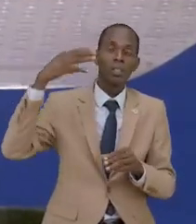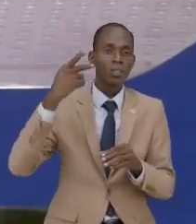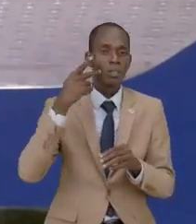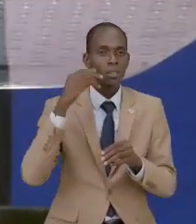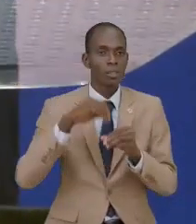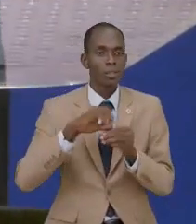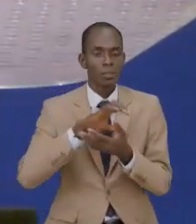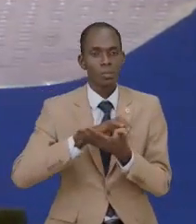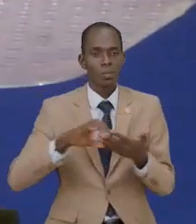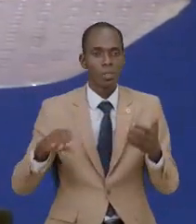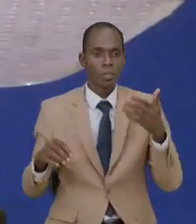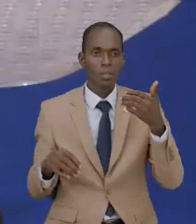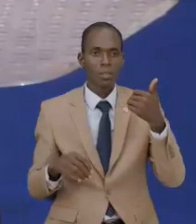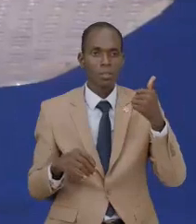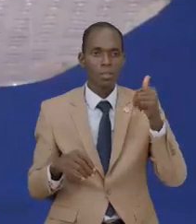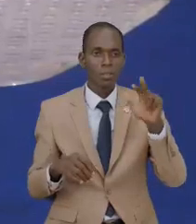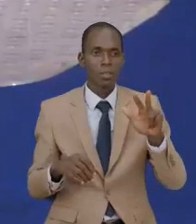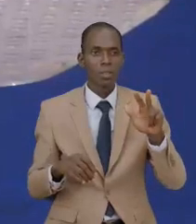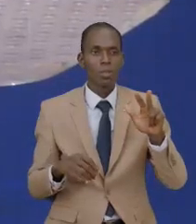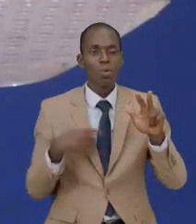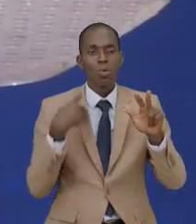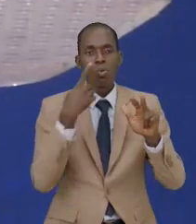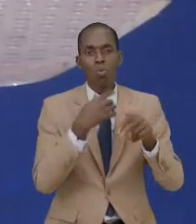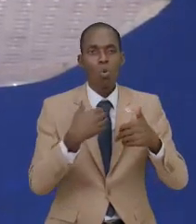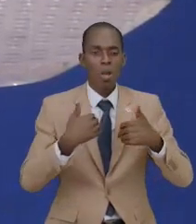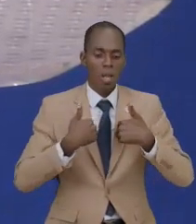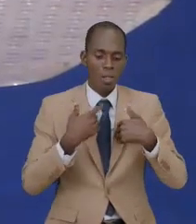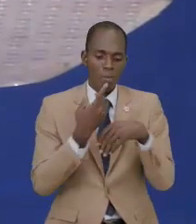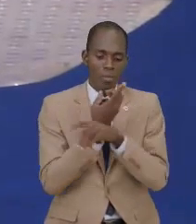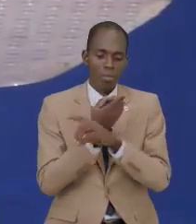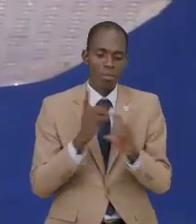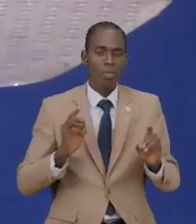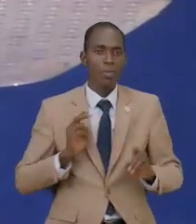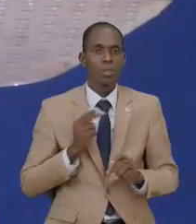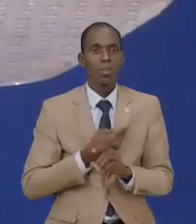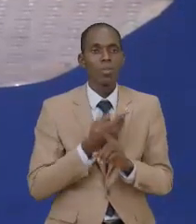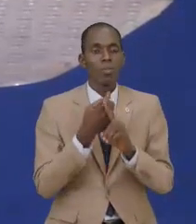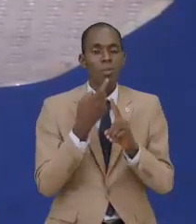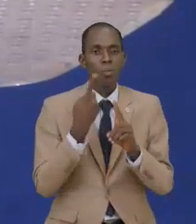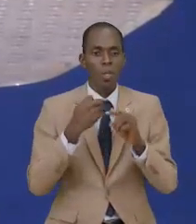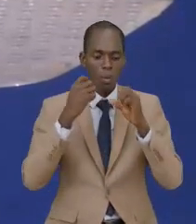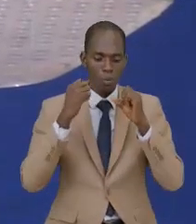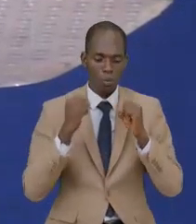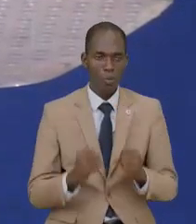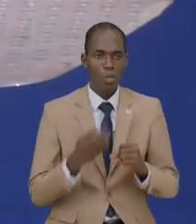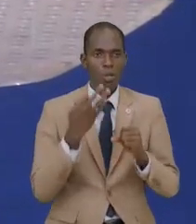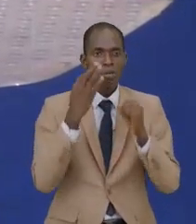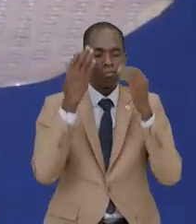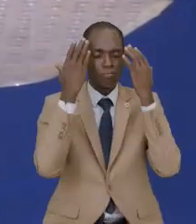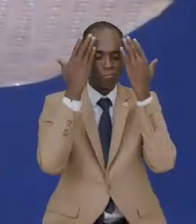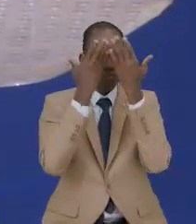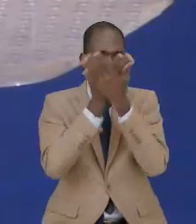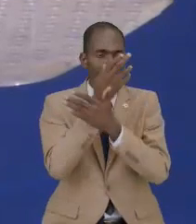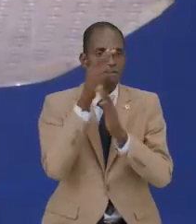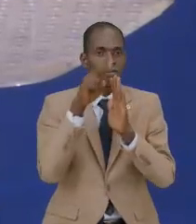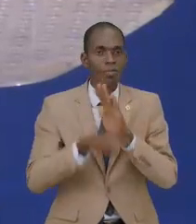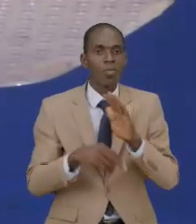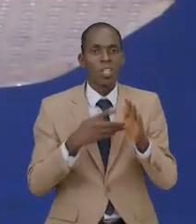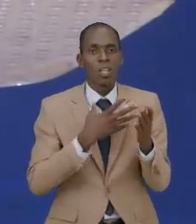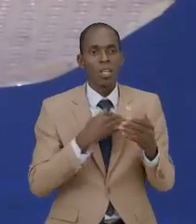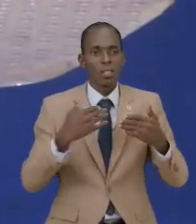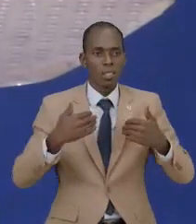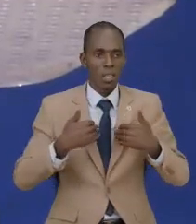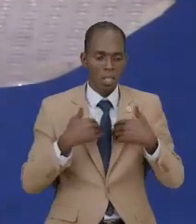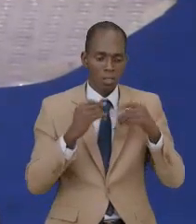13, who has delivered us from the power of darkness and has